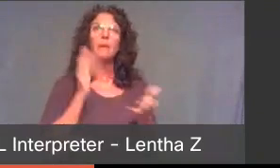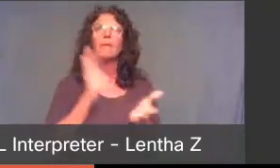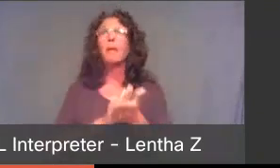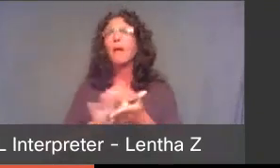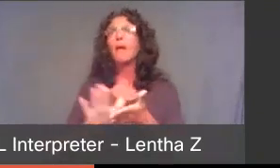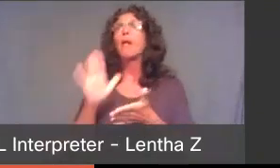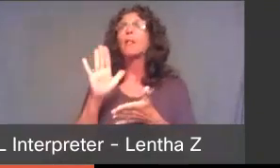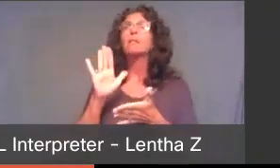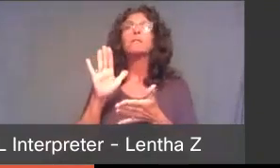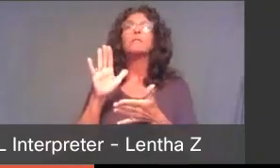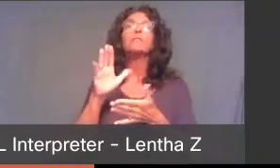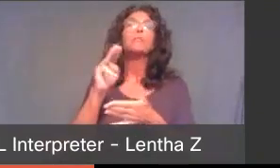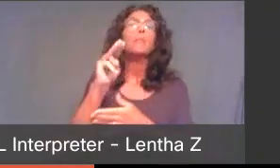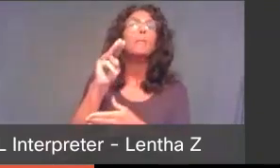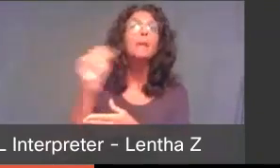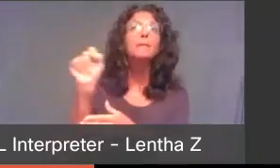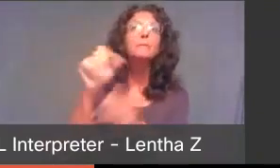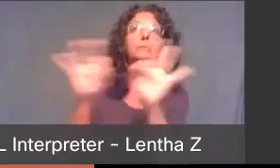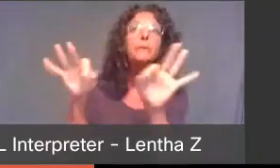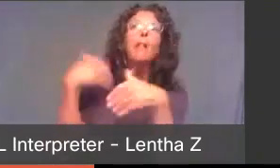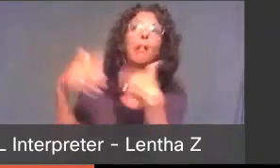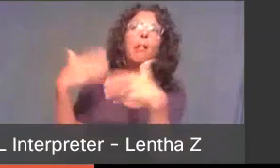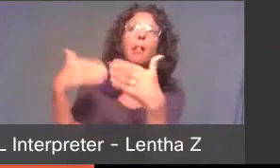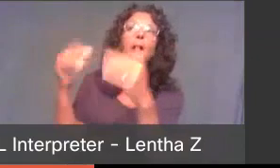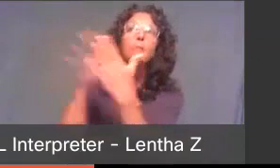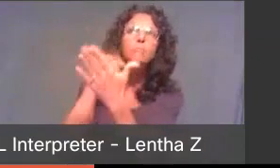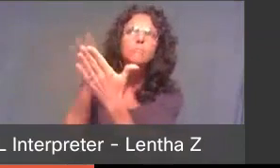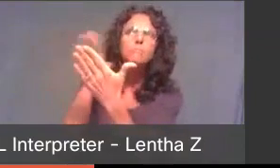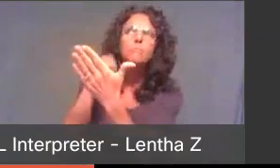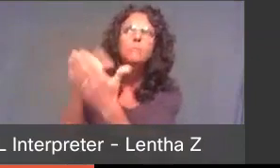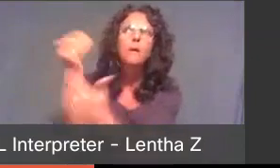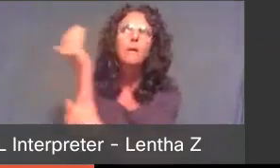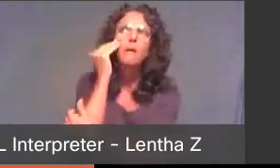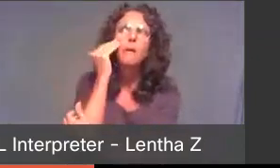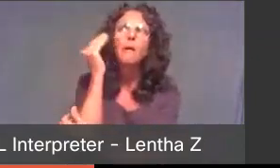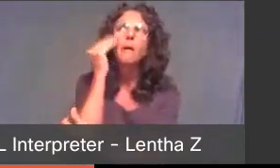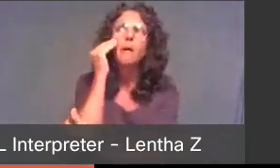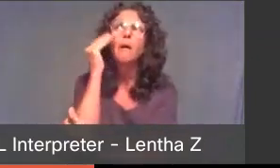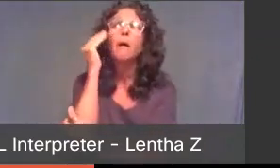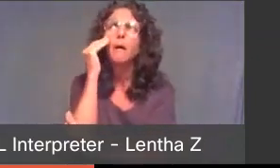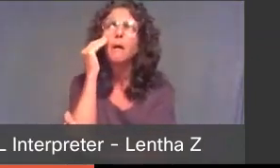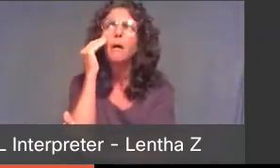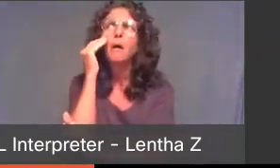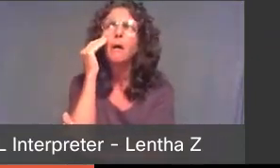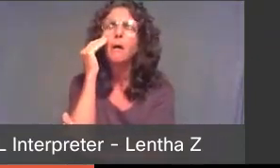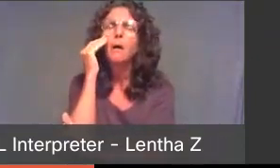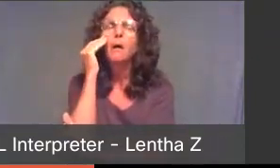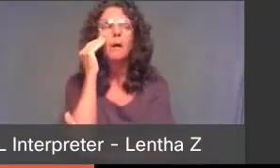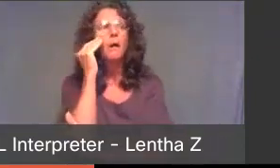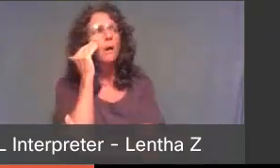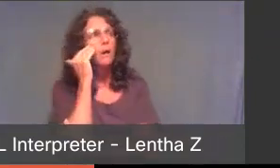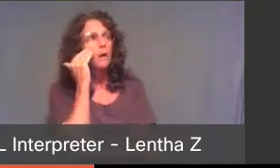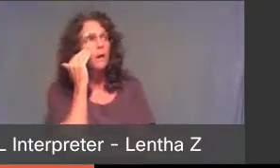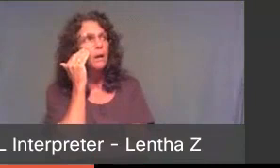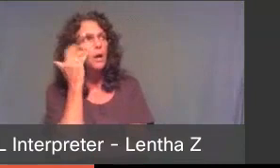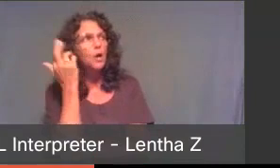and gotten my master's and gone through all this sort of like educational awareness, I realized, what did that mean that I did not